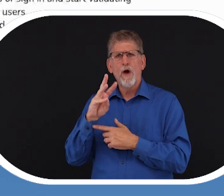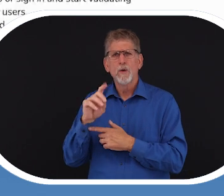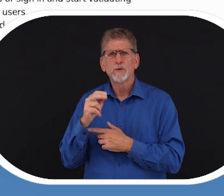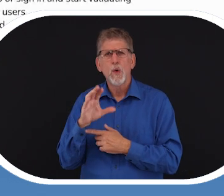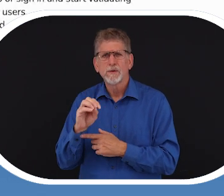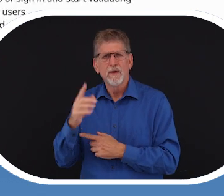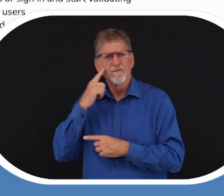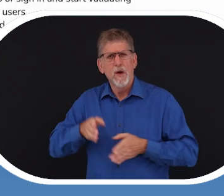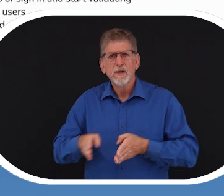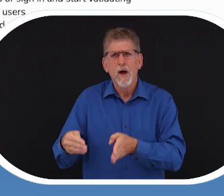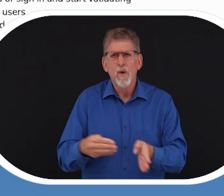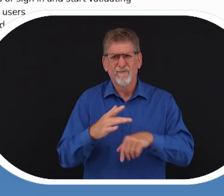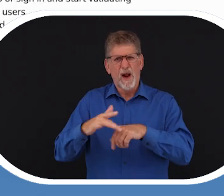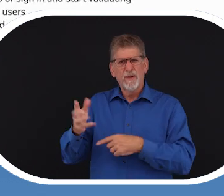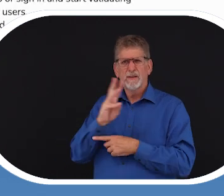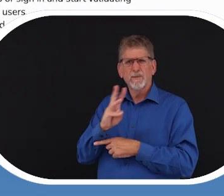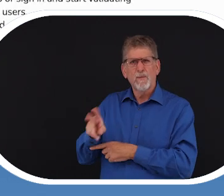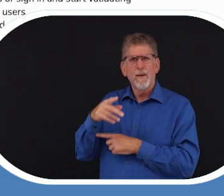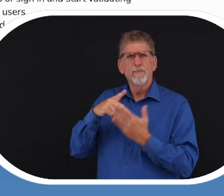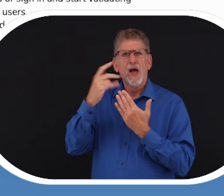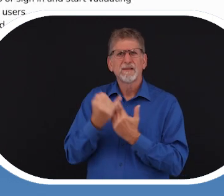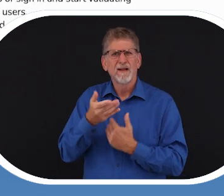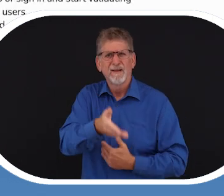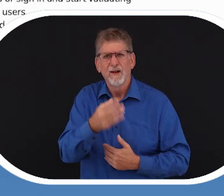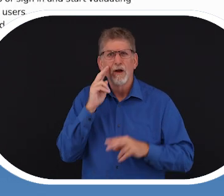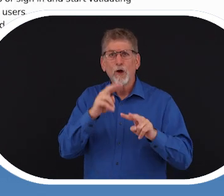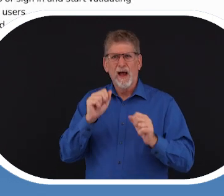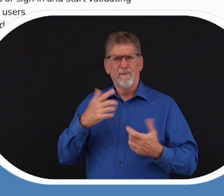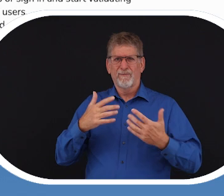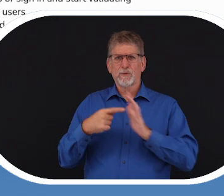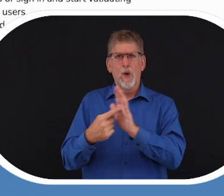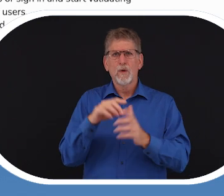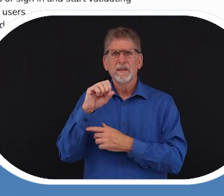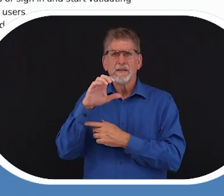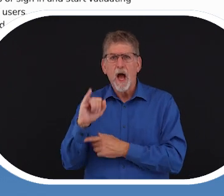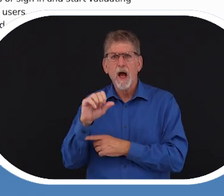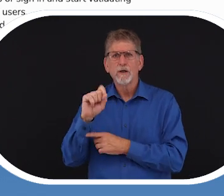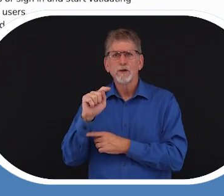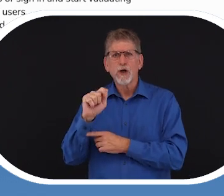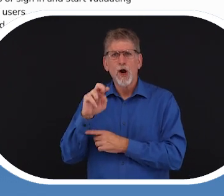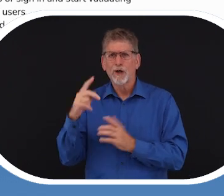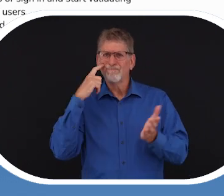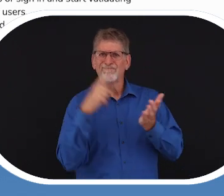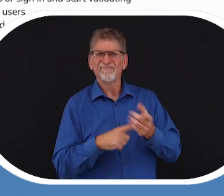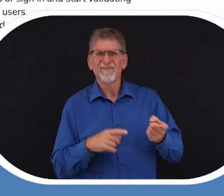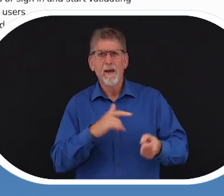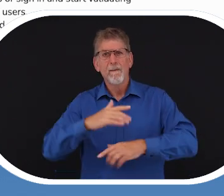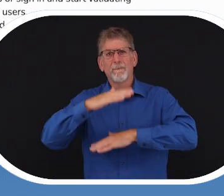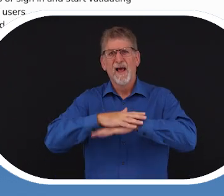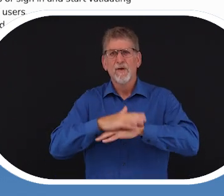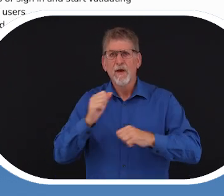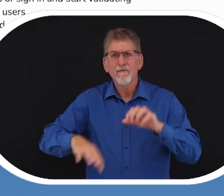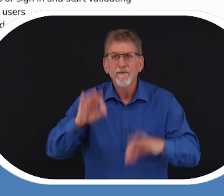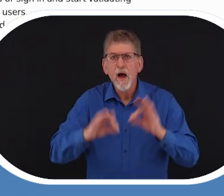out. And we're proud to be featured on SciStarter, which is a platform for finding and contributing to community science. You can even earn